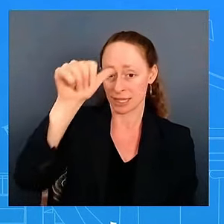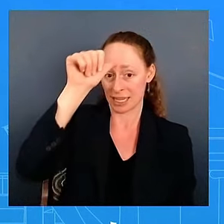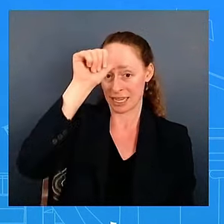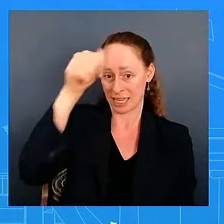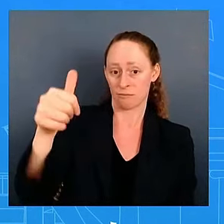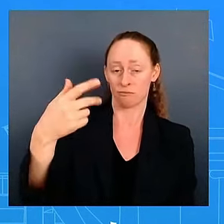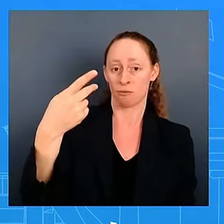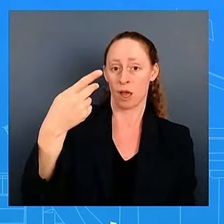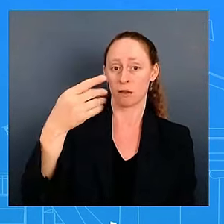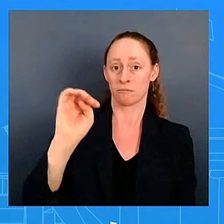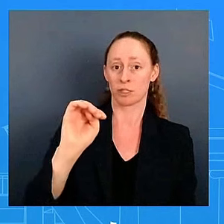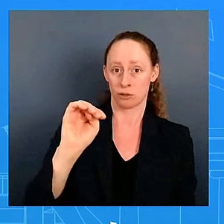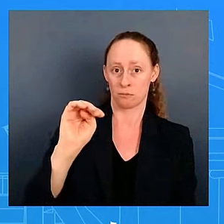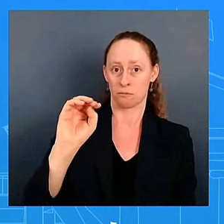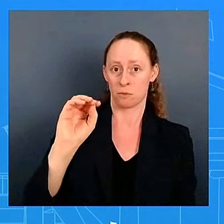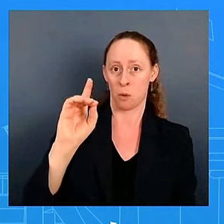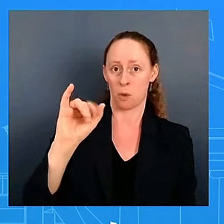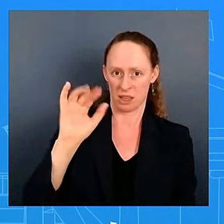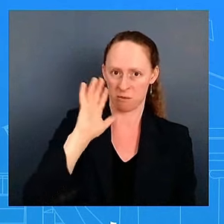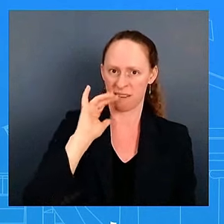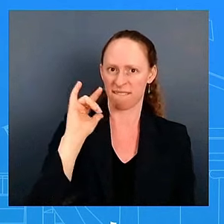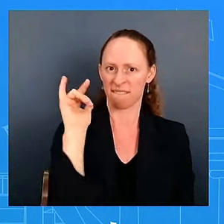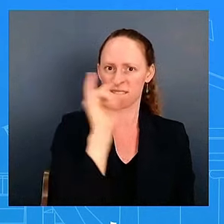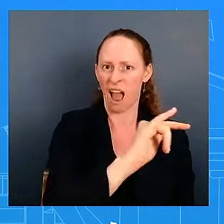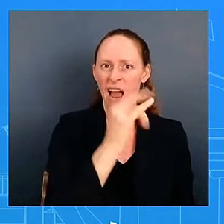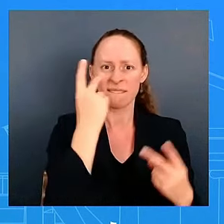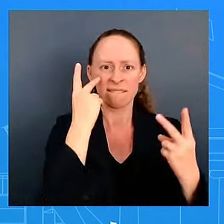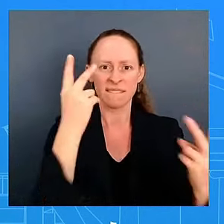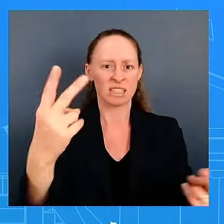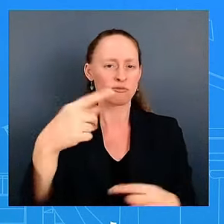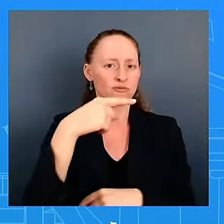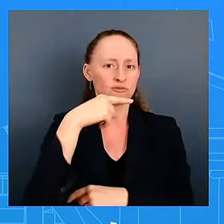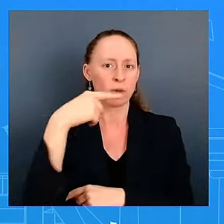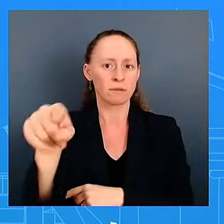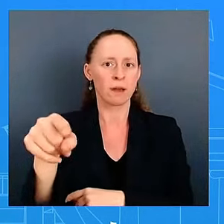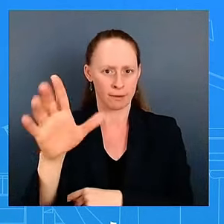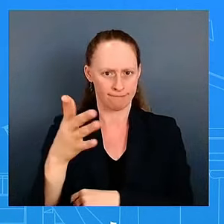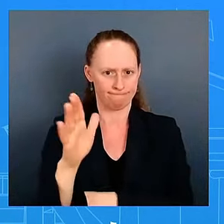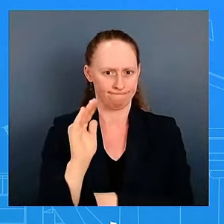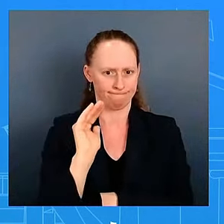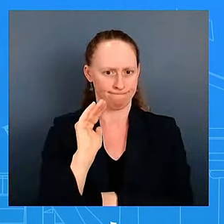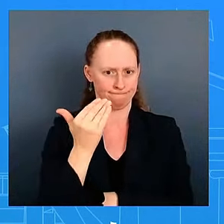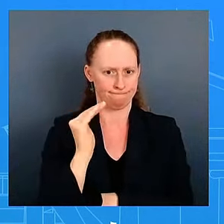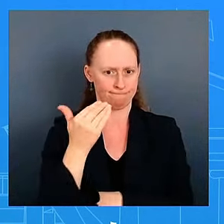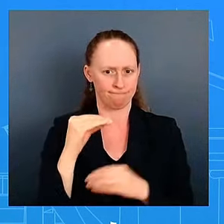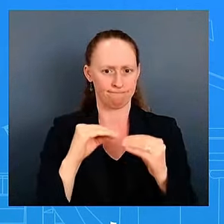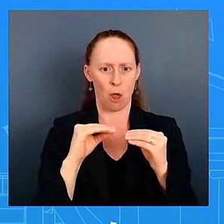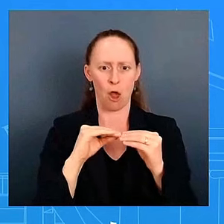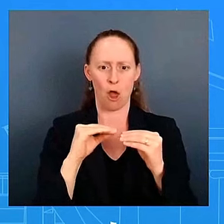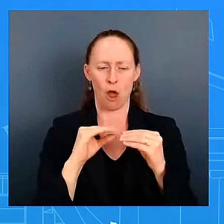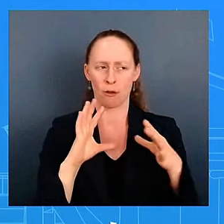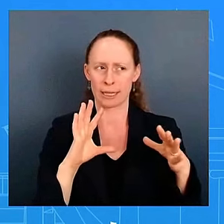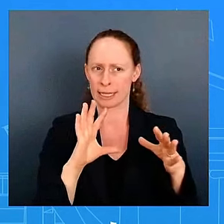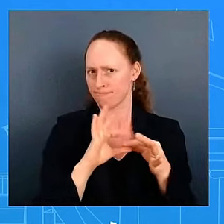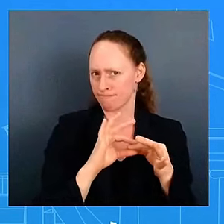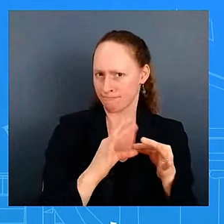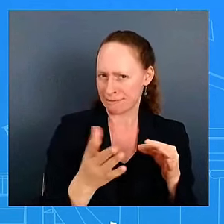seeking deepened bilateral relationship. We see that, saw that Ukrainian President Zelensky already